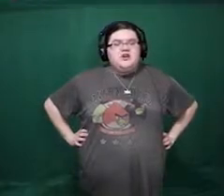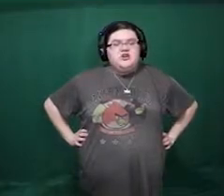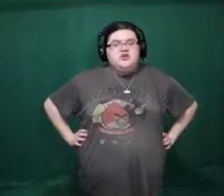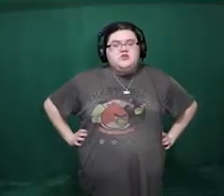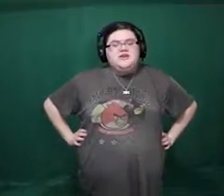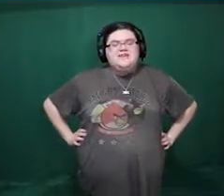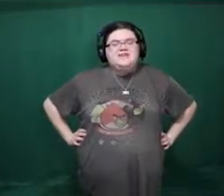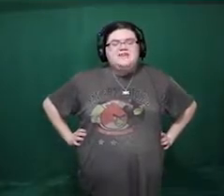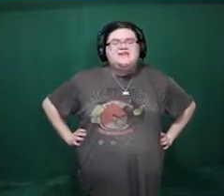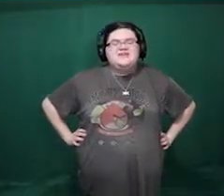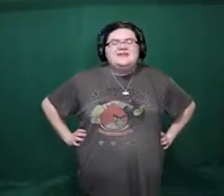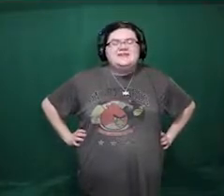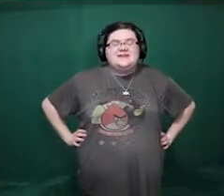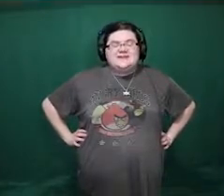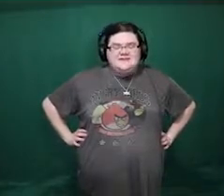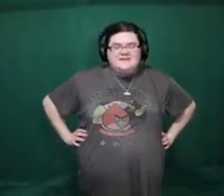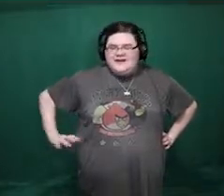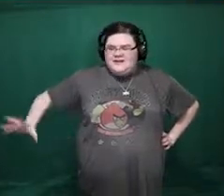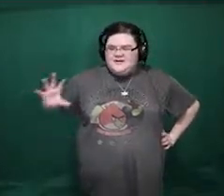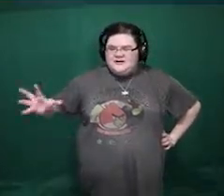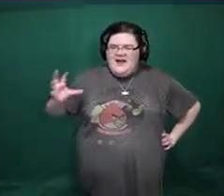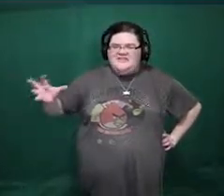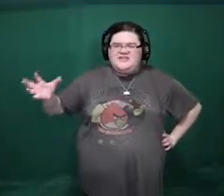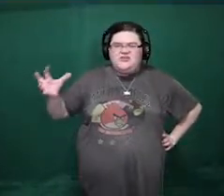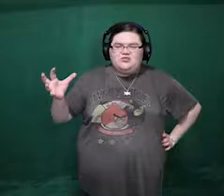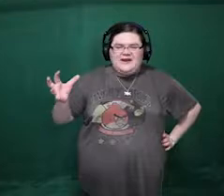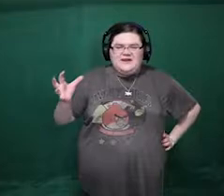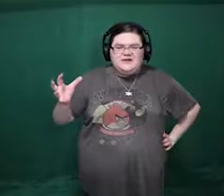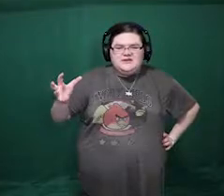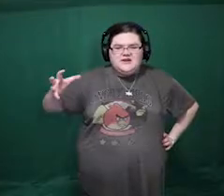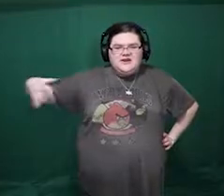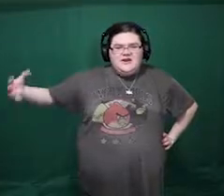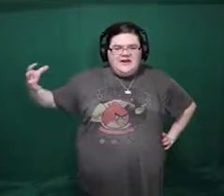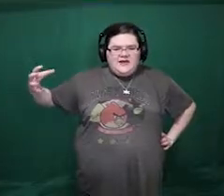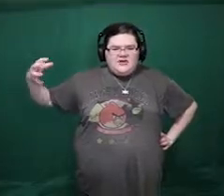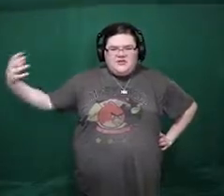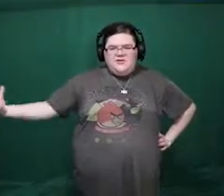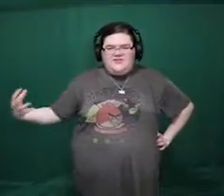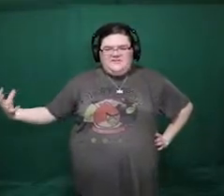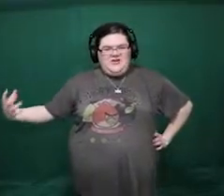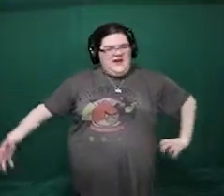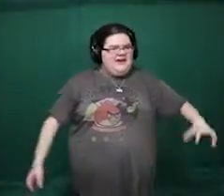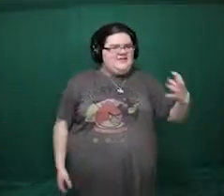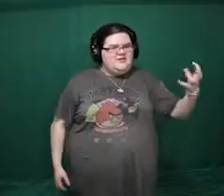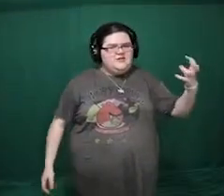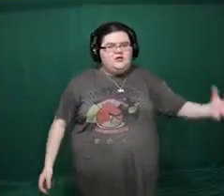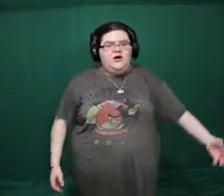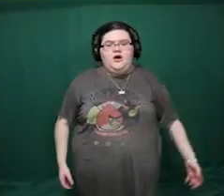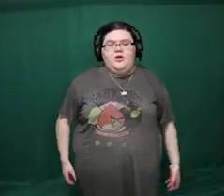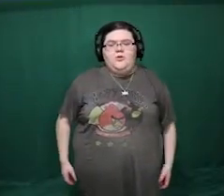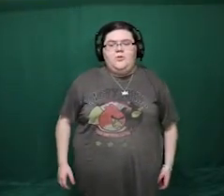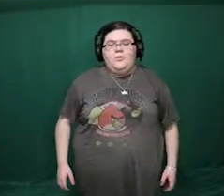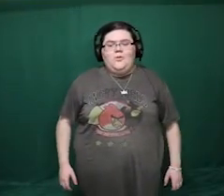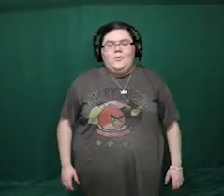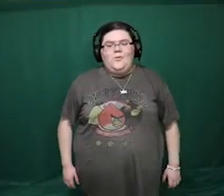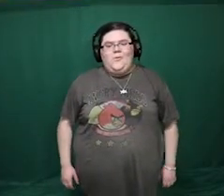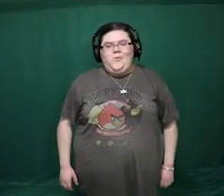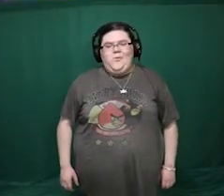Because you can literally have the greatest. Like, you could be at the very end and then still. Oh.